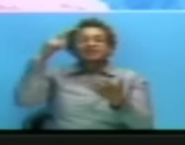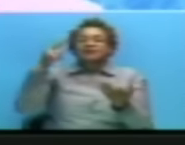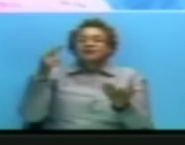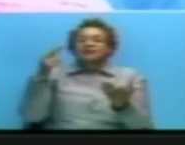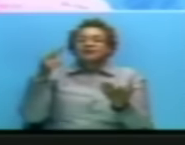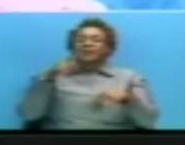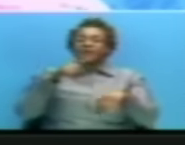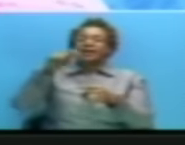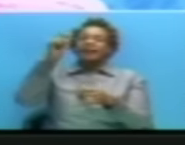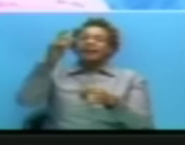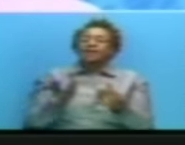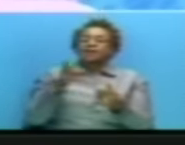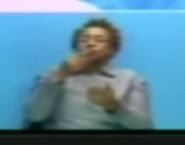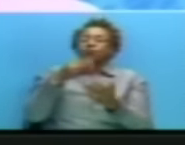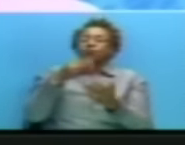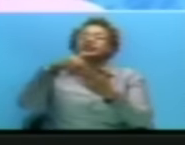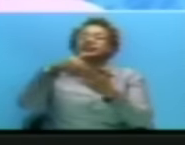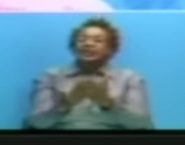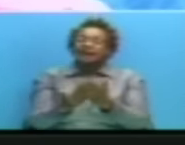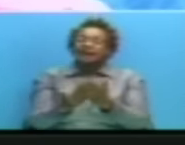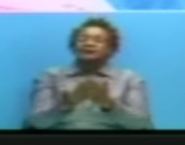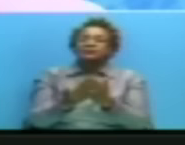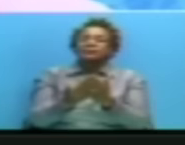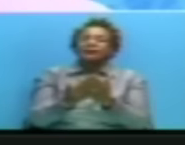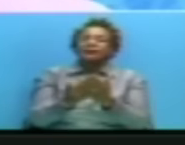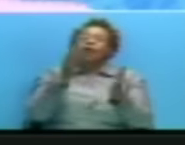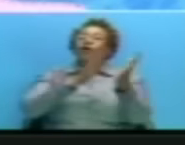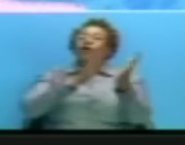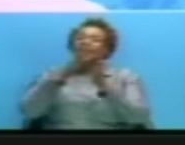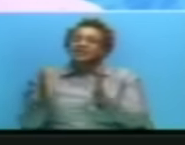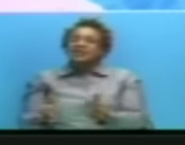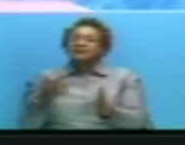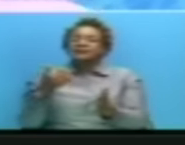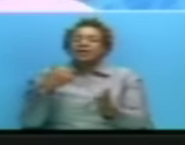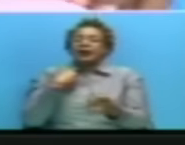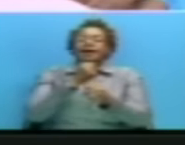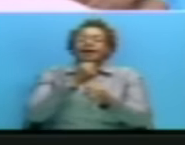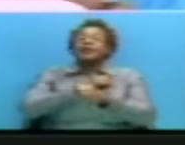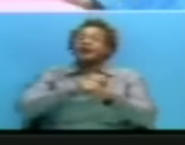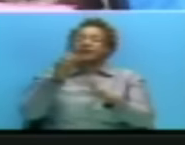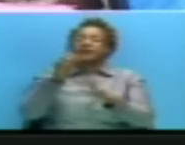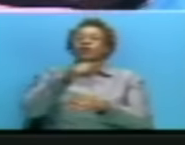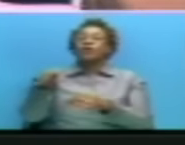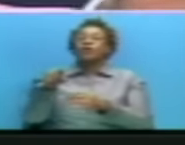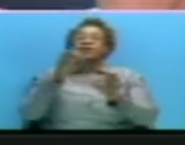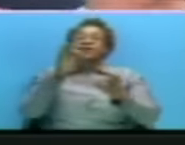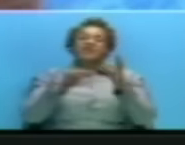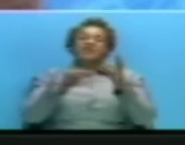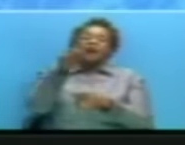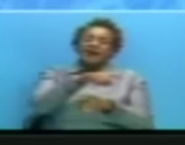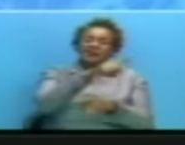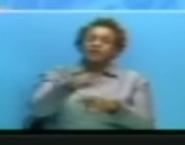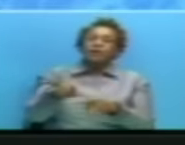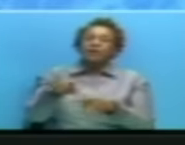who bought, the Kenyans who bought tickets, the promoters of that event, the organizers, had done nothing wrong. So if we were going to cancel the